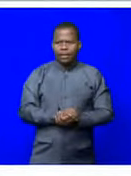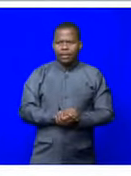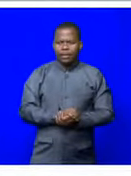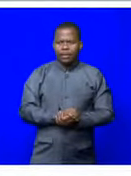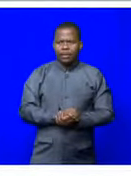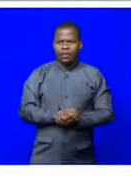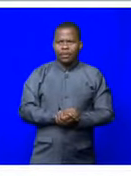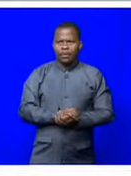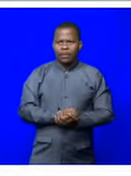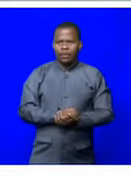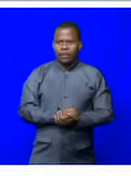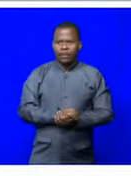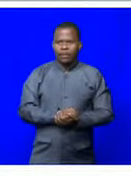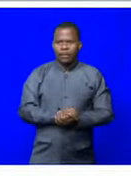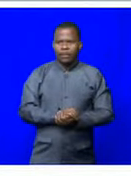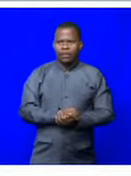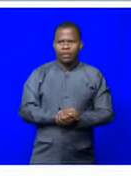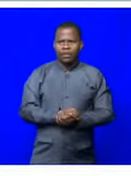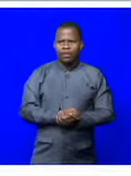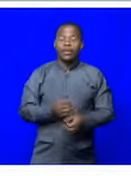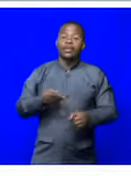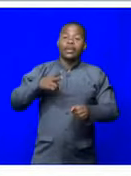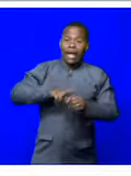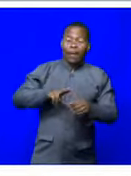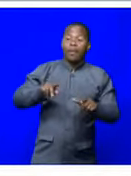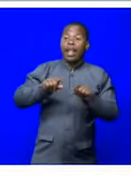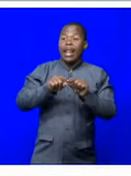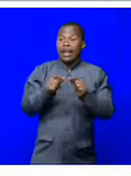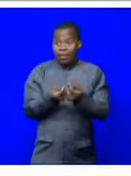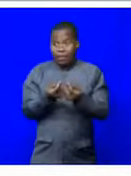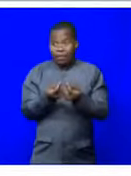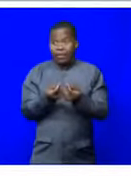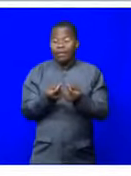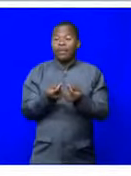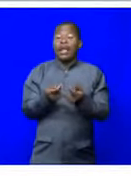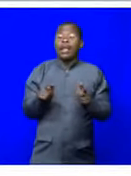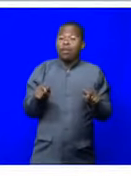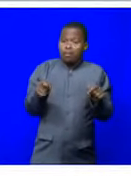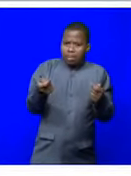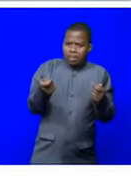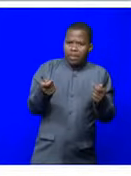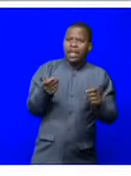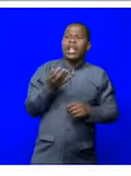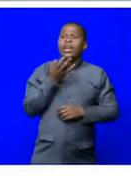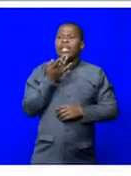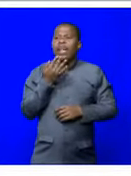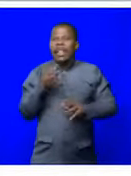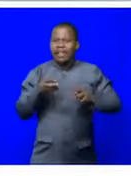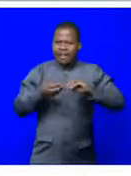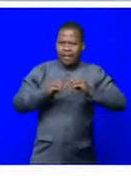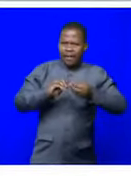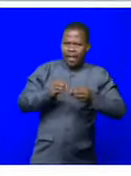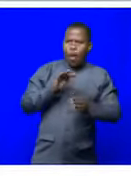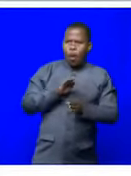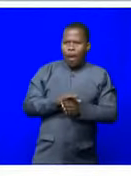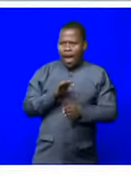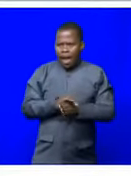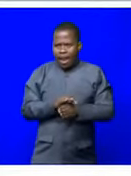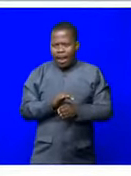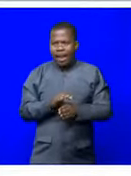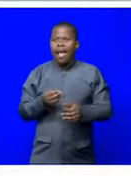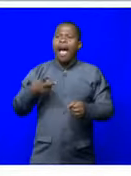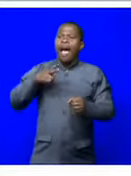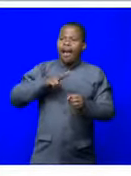team? Royal Leopard. And we have any surprise at first